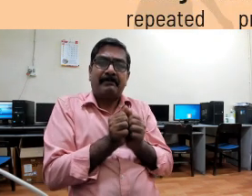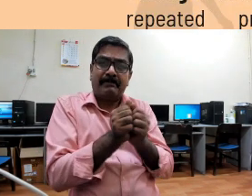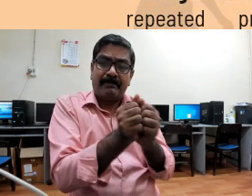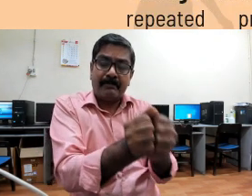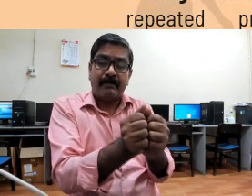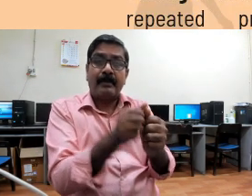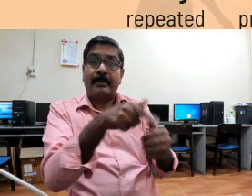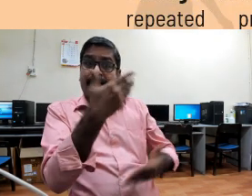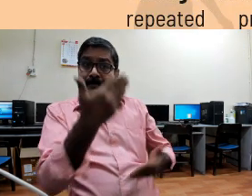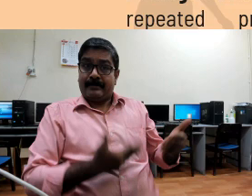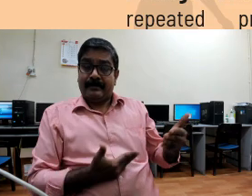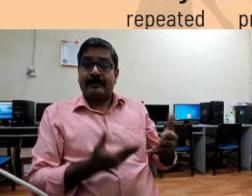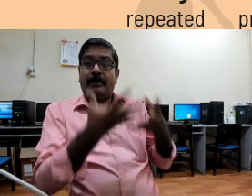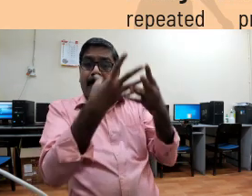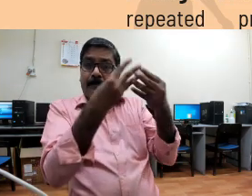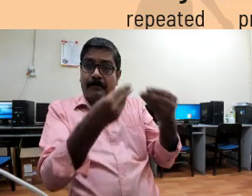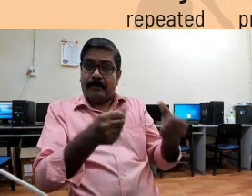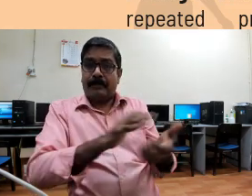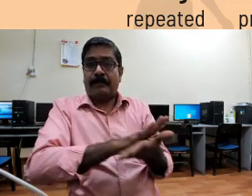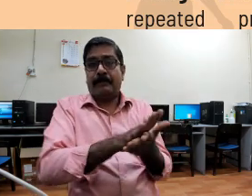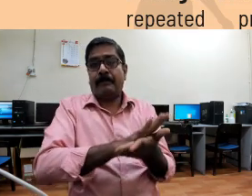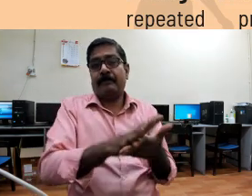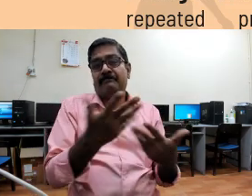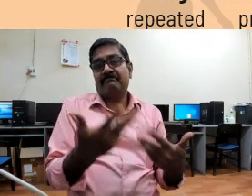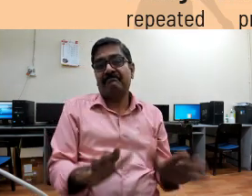Let's look at the processes during conditioning.